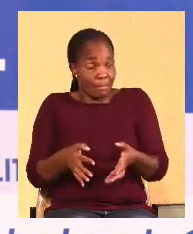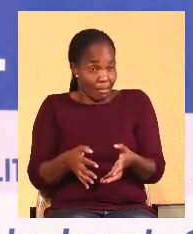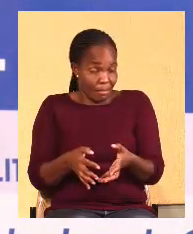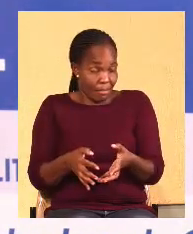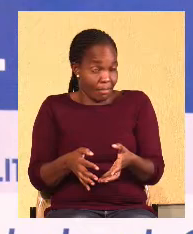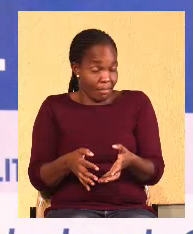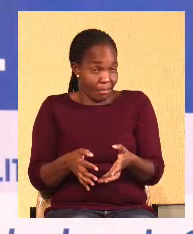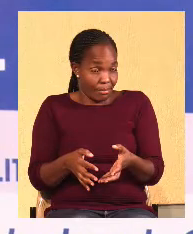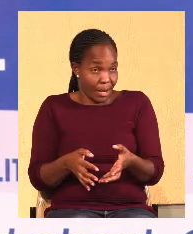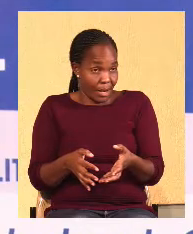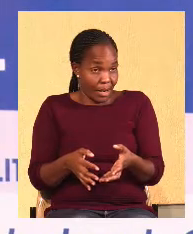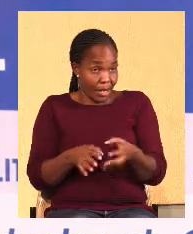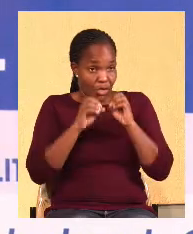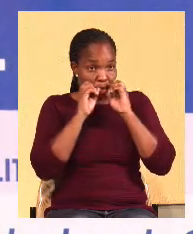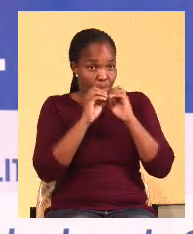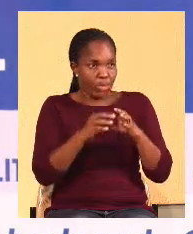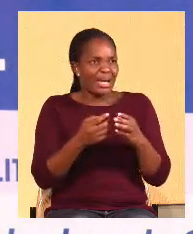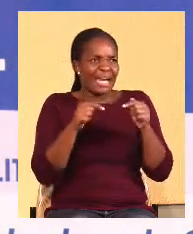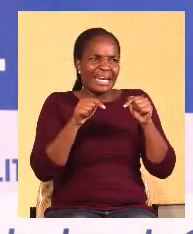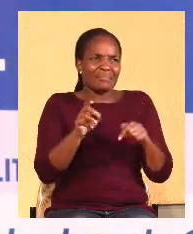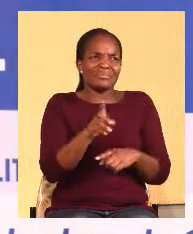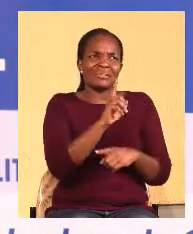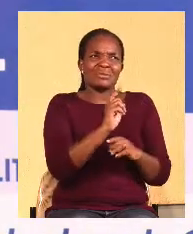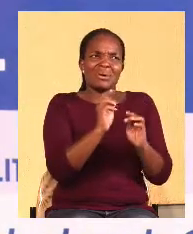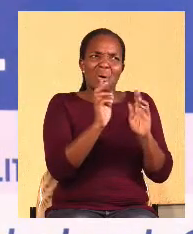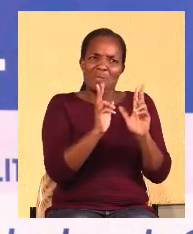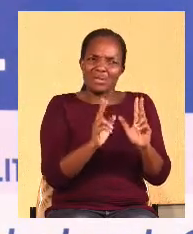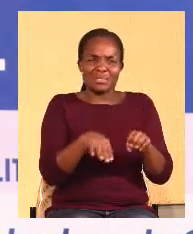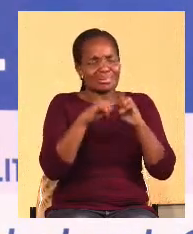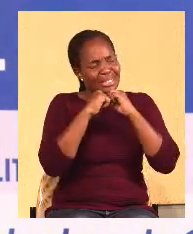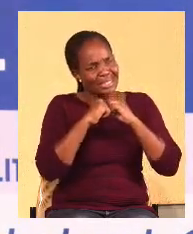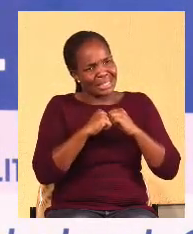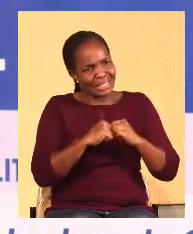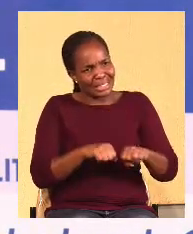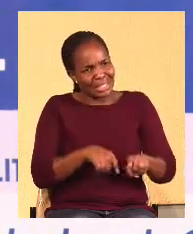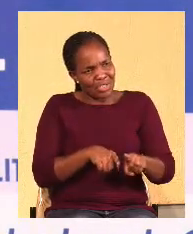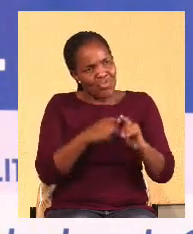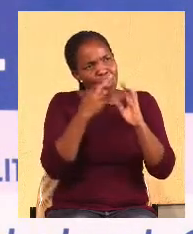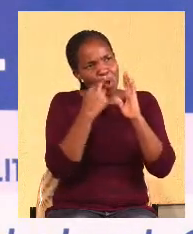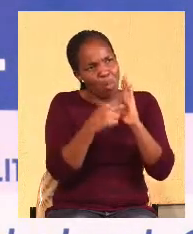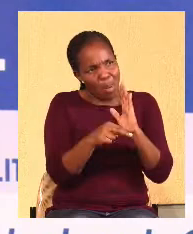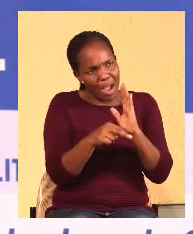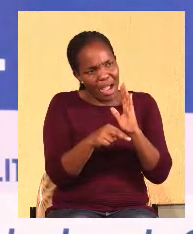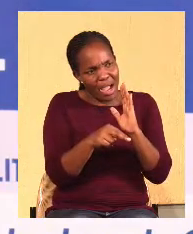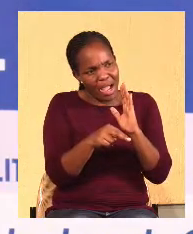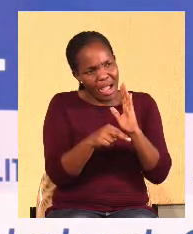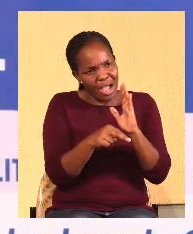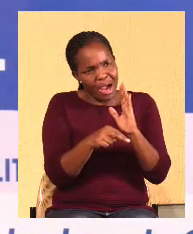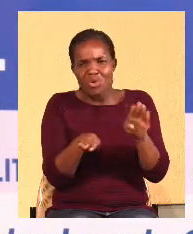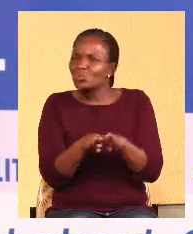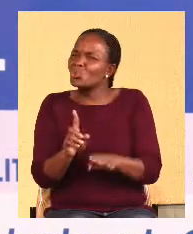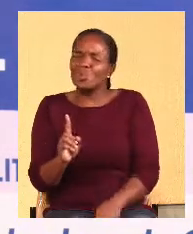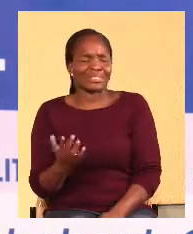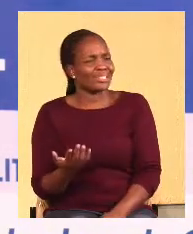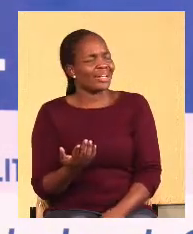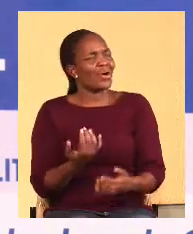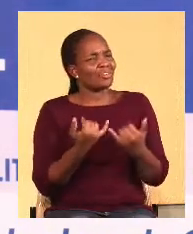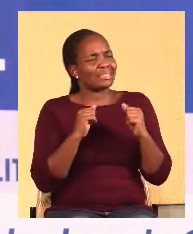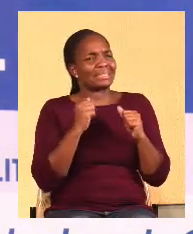yet. So do you encourage people to take the initiative and try to follow the rules and go on with their lives? Or do you think people should